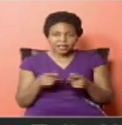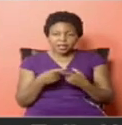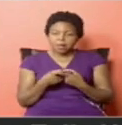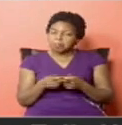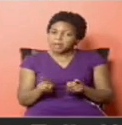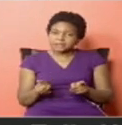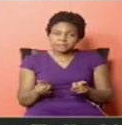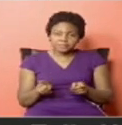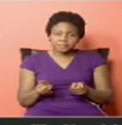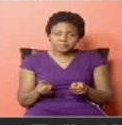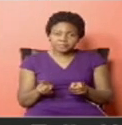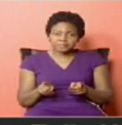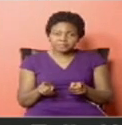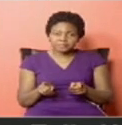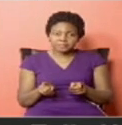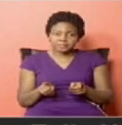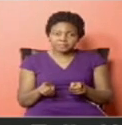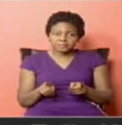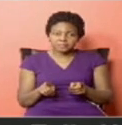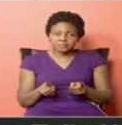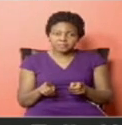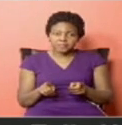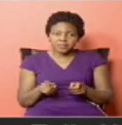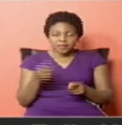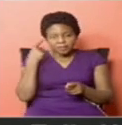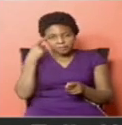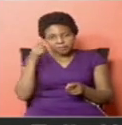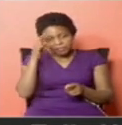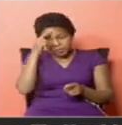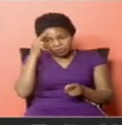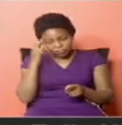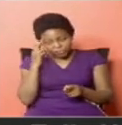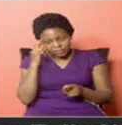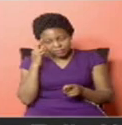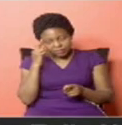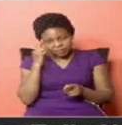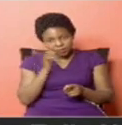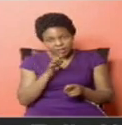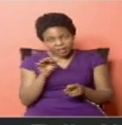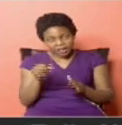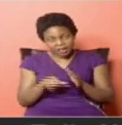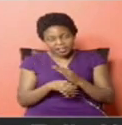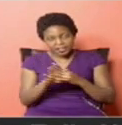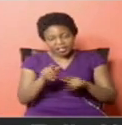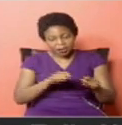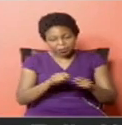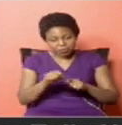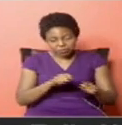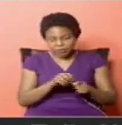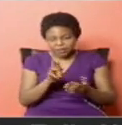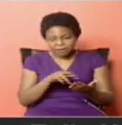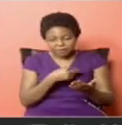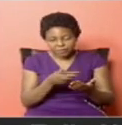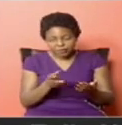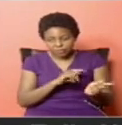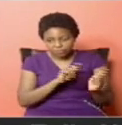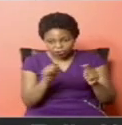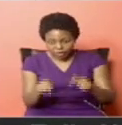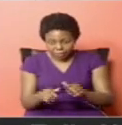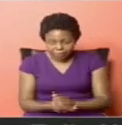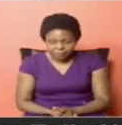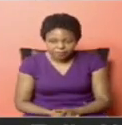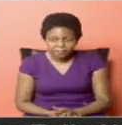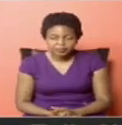but unfortunately, for reasons beyond their control, they've not been able to make it.